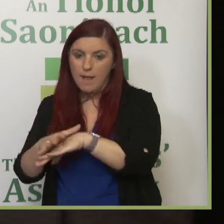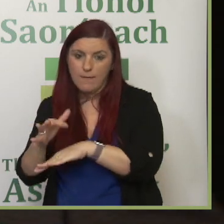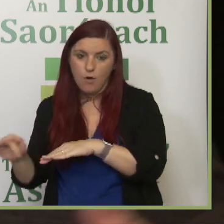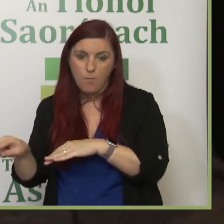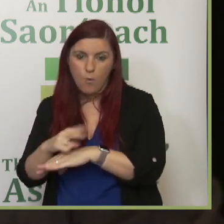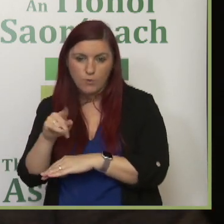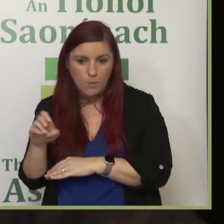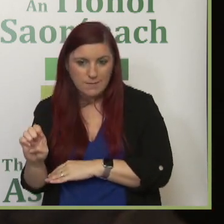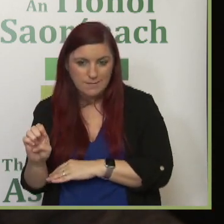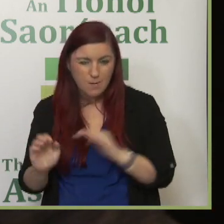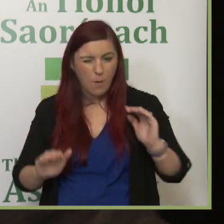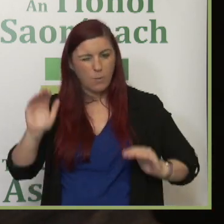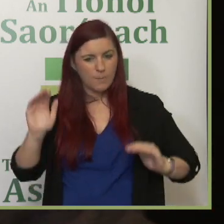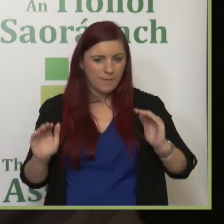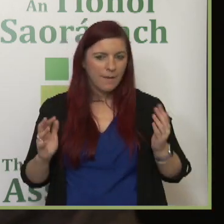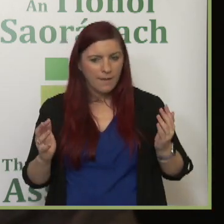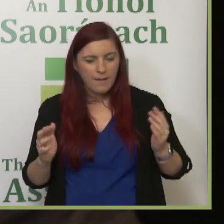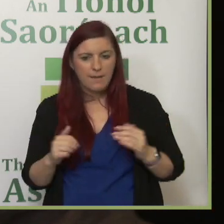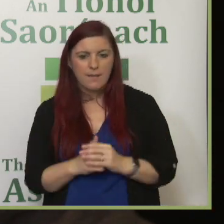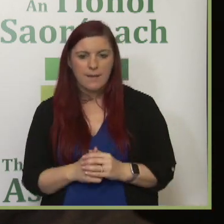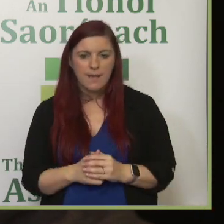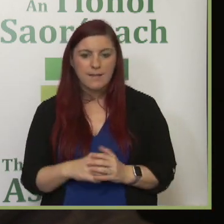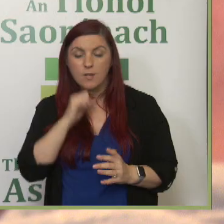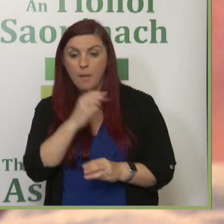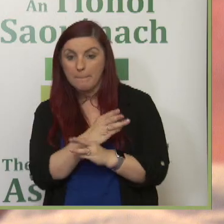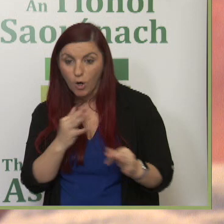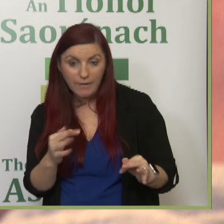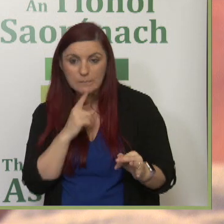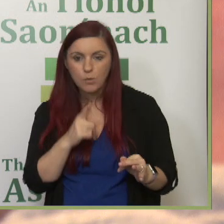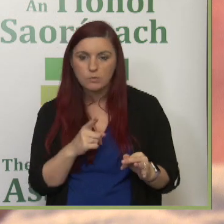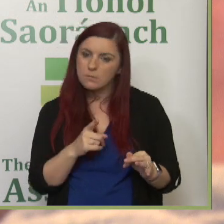not perfect, but they're not totally imperfect either.